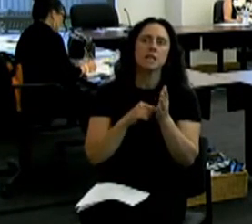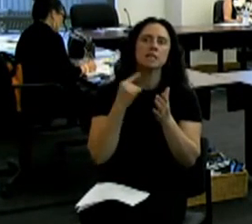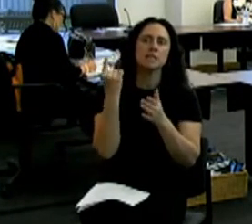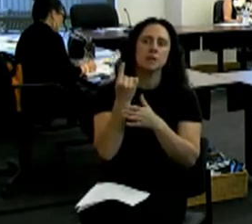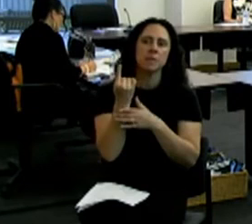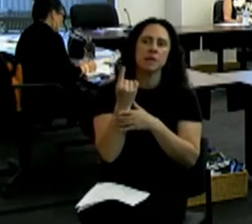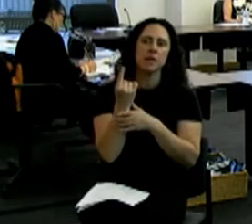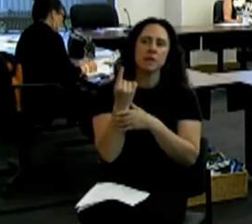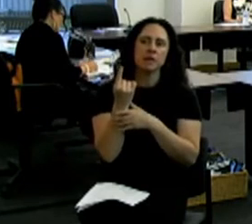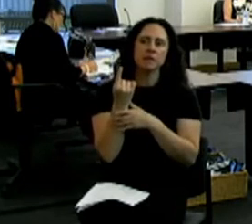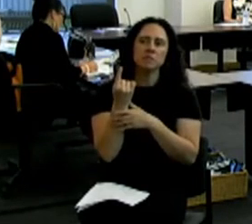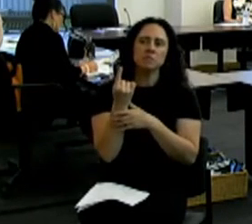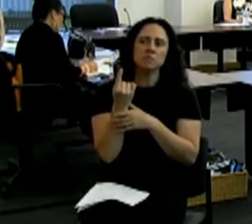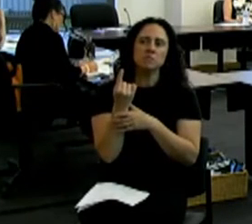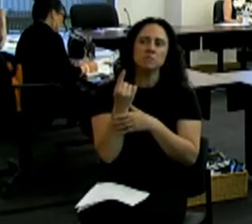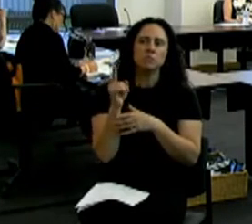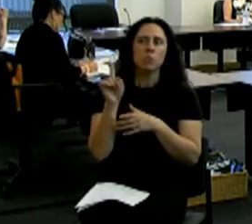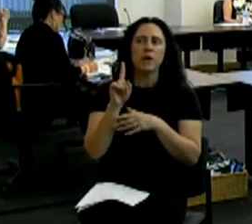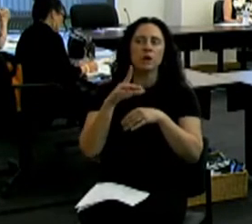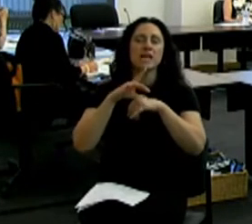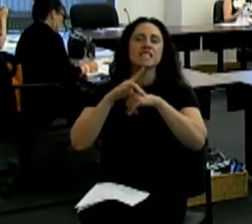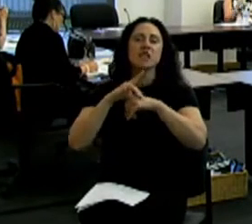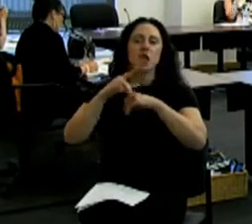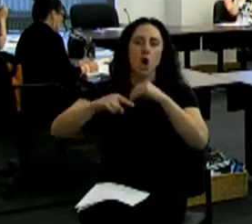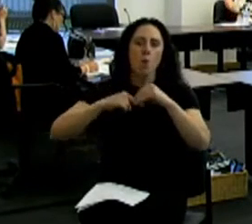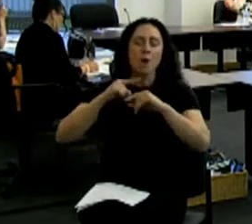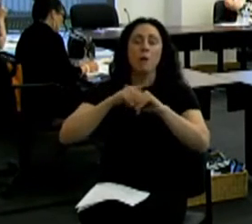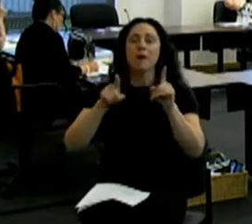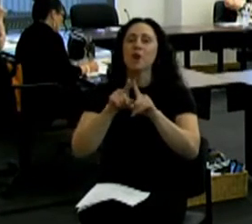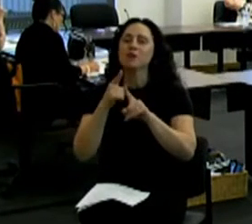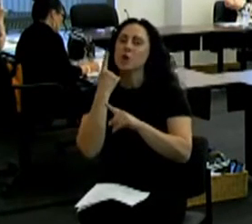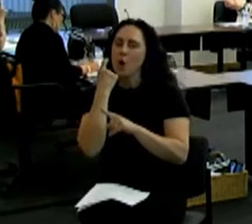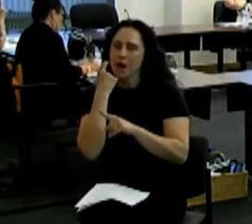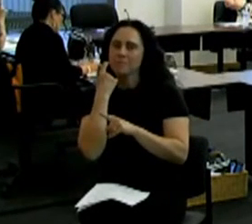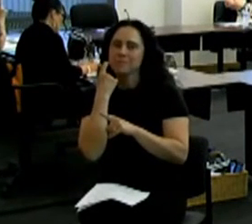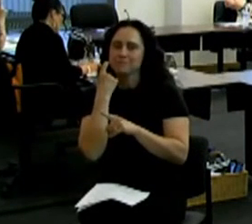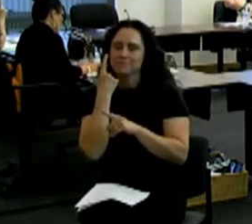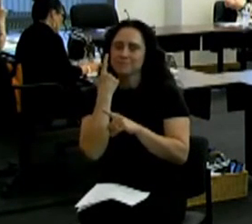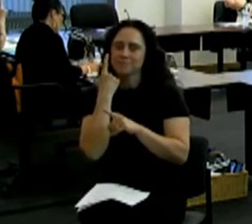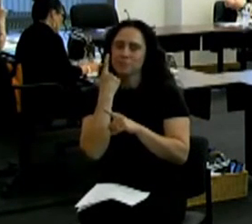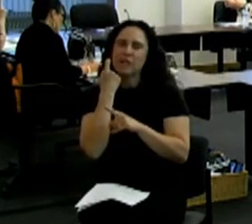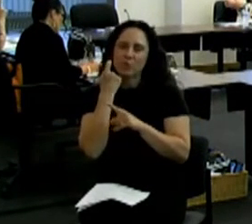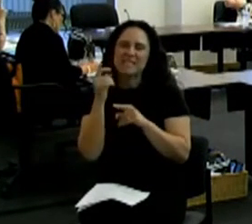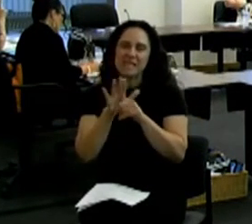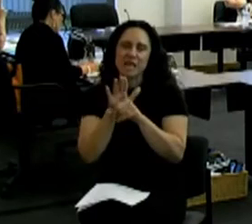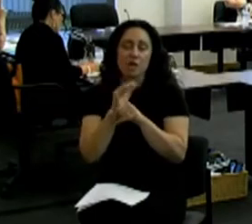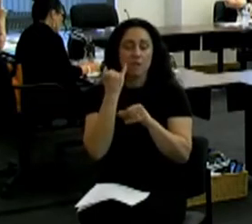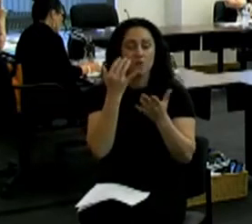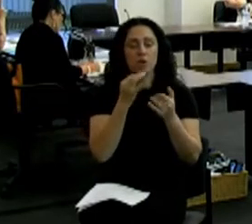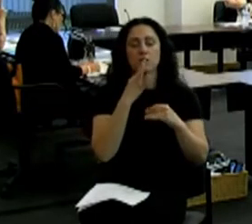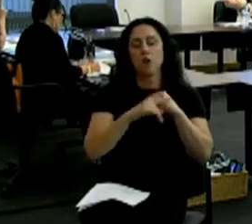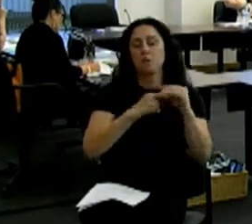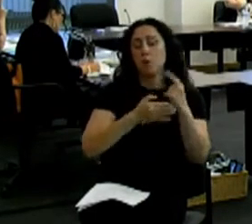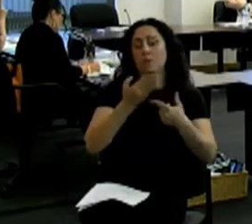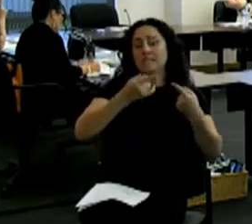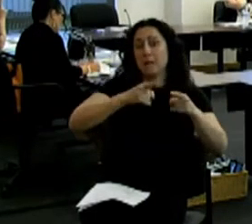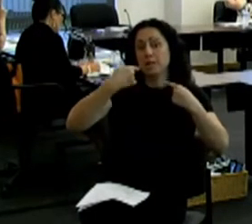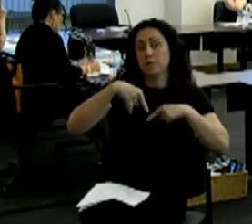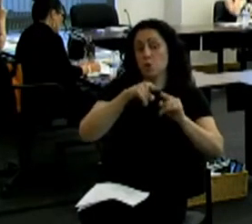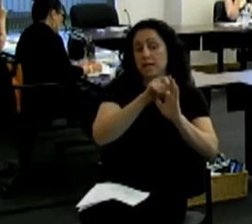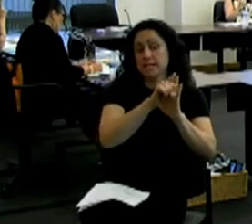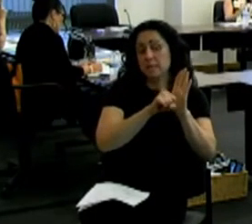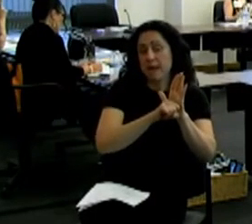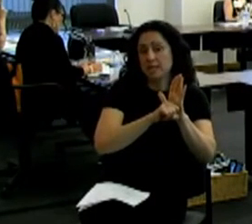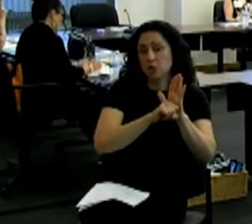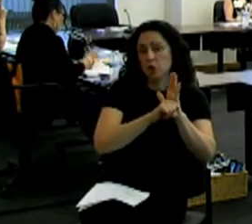something where it's global enough, but up to date enough, where if we want to talk about what's happening in a semester,